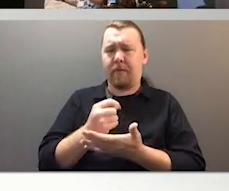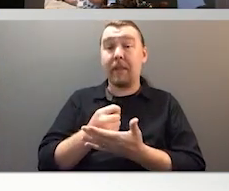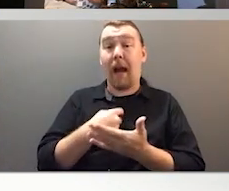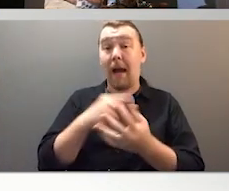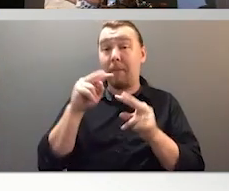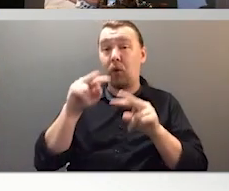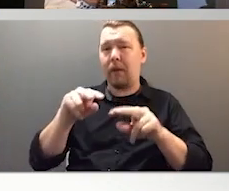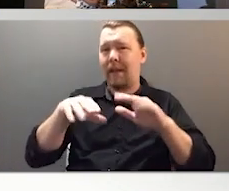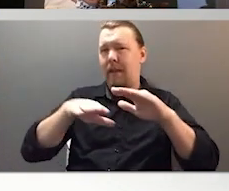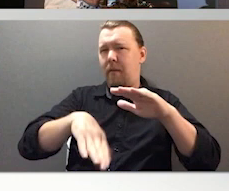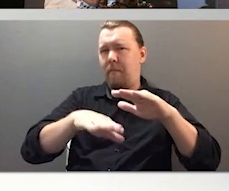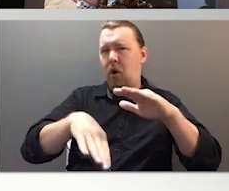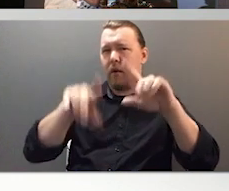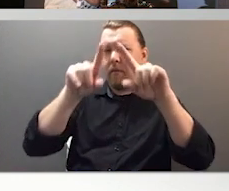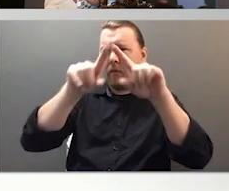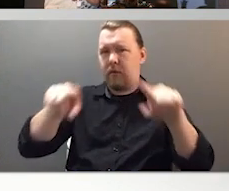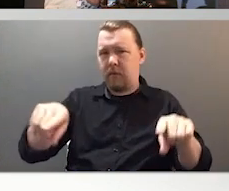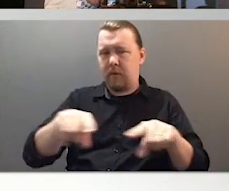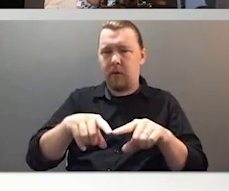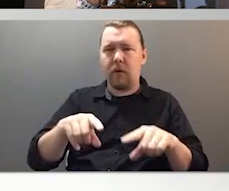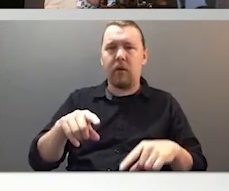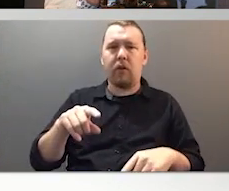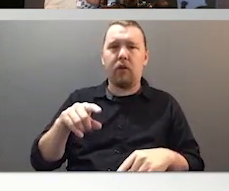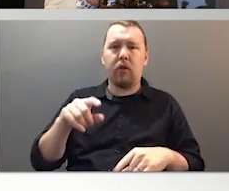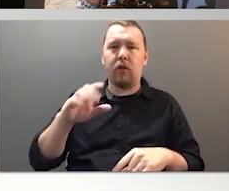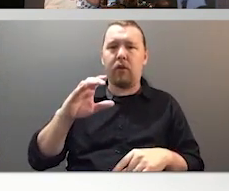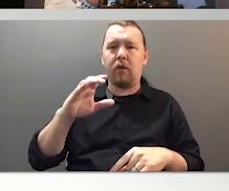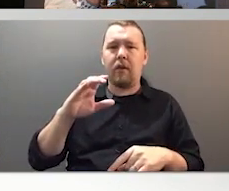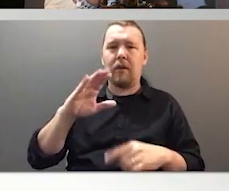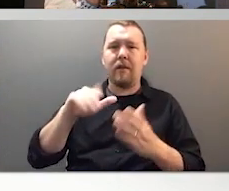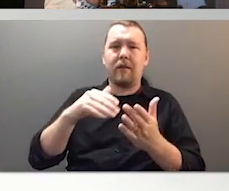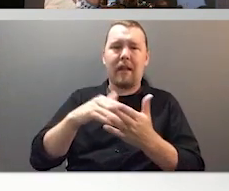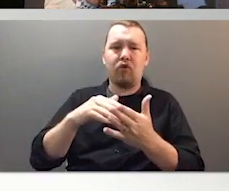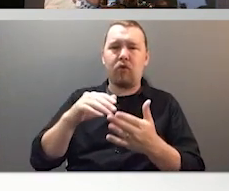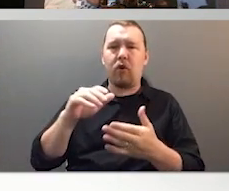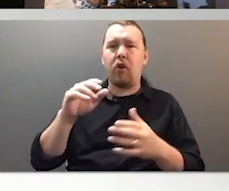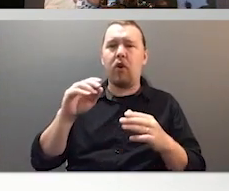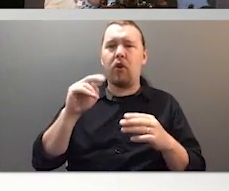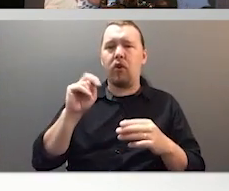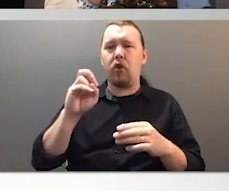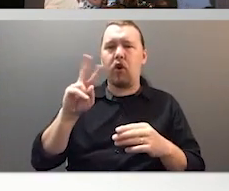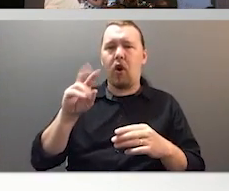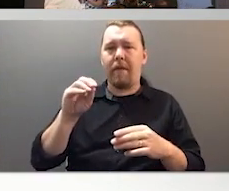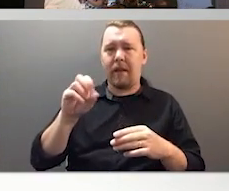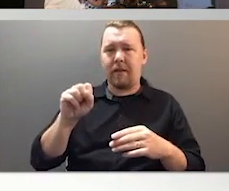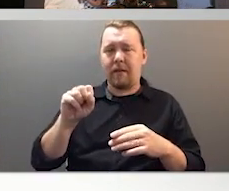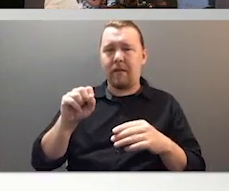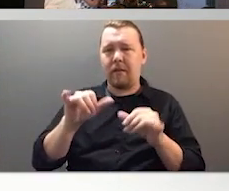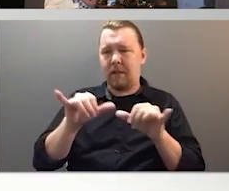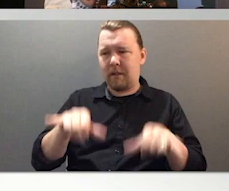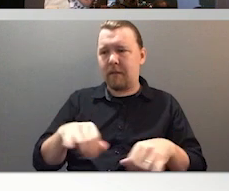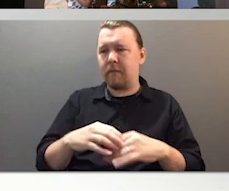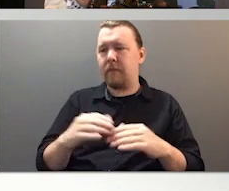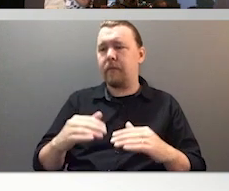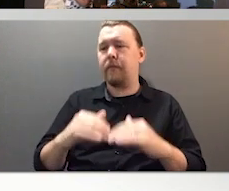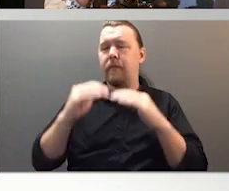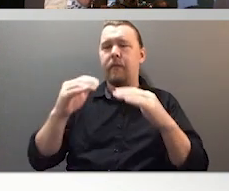your brain and your spinal cord. Up at the top, we can take off academic learning and substitute it for executive